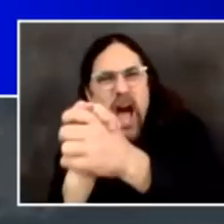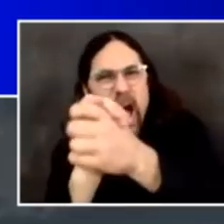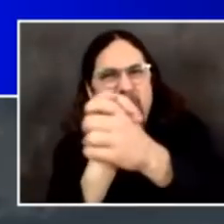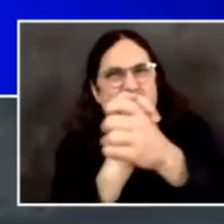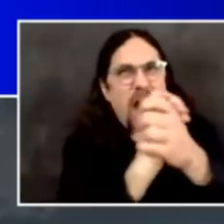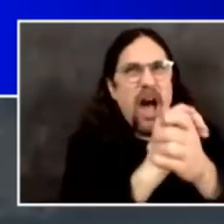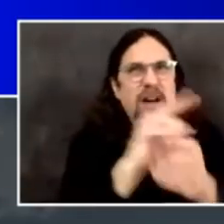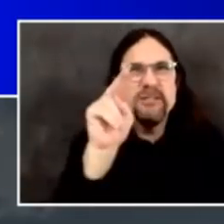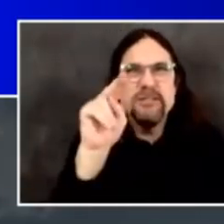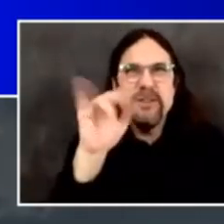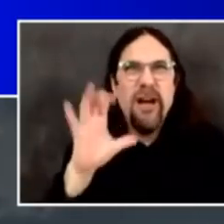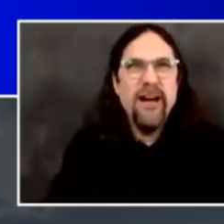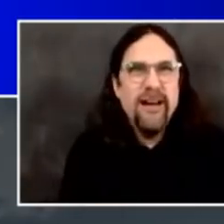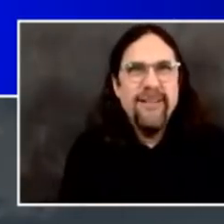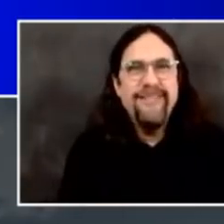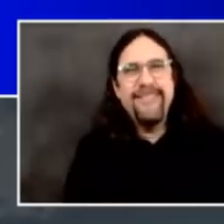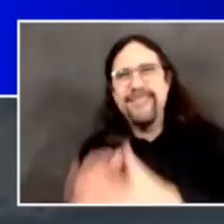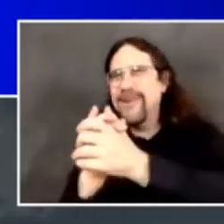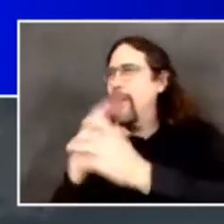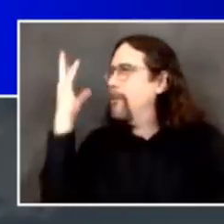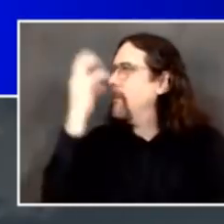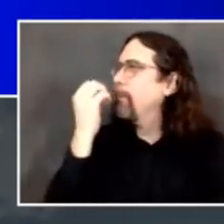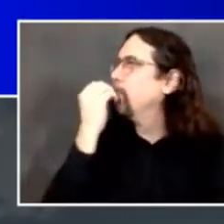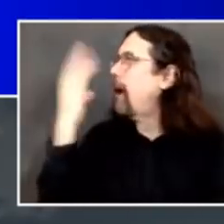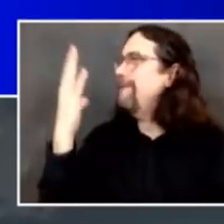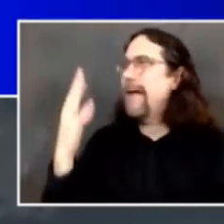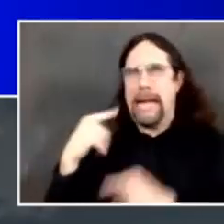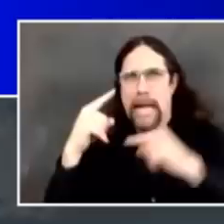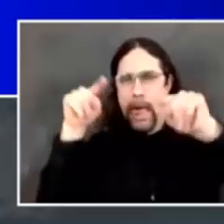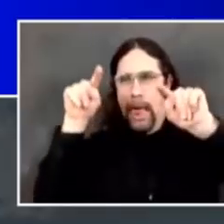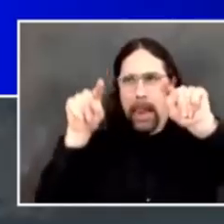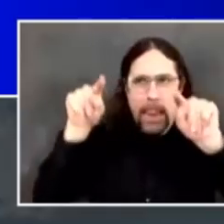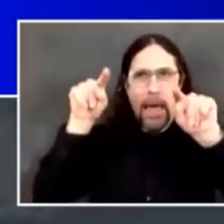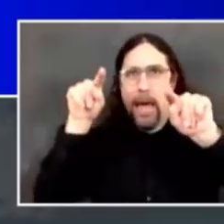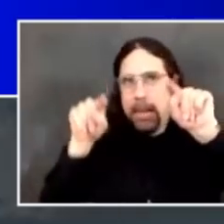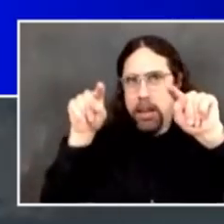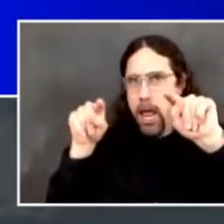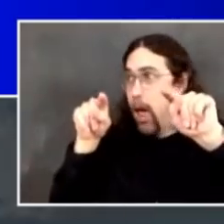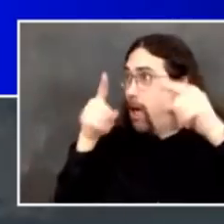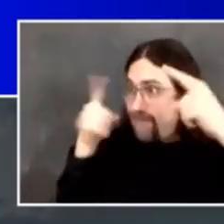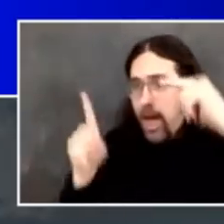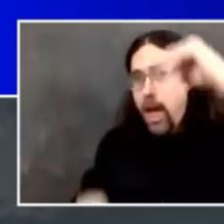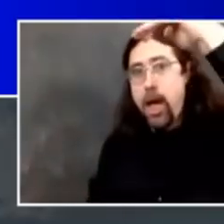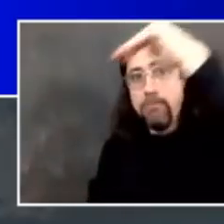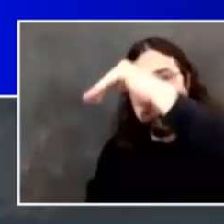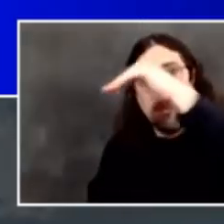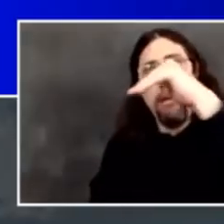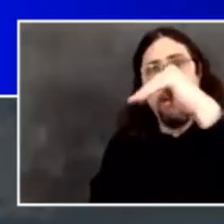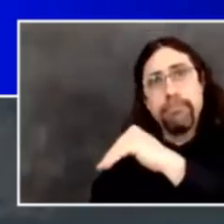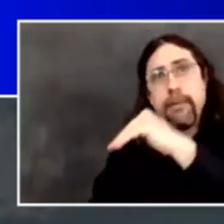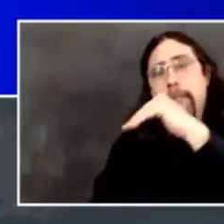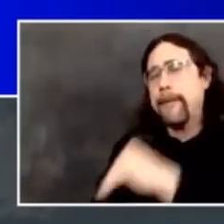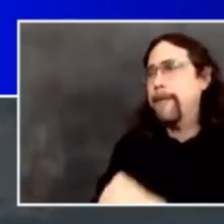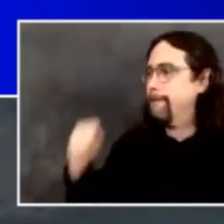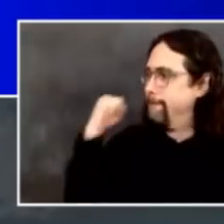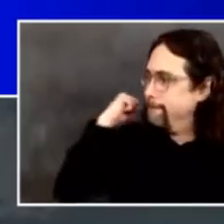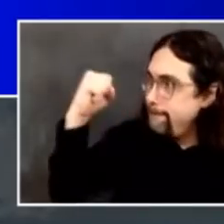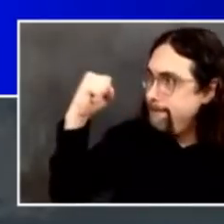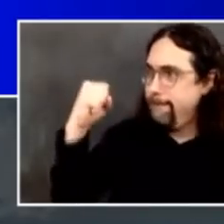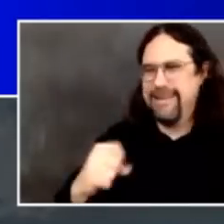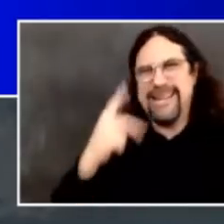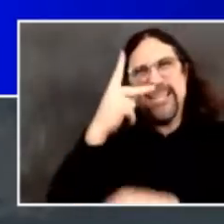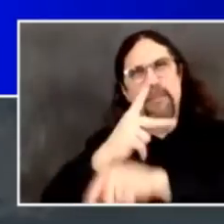like it, and that's our pathway to something better. Daily number of people, indicator 1, daily number of people admitted to hospitals for